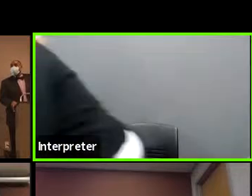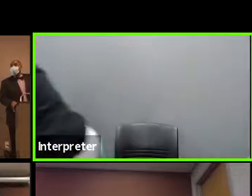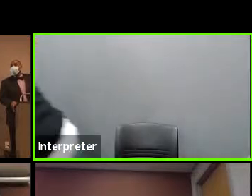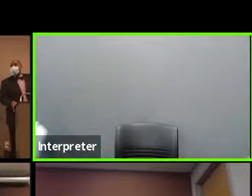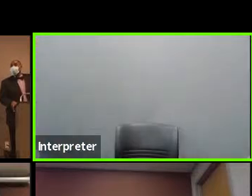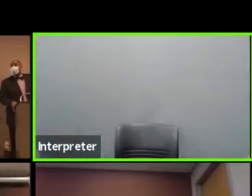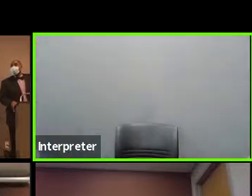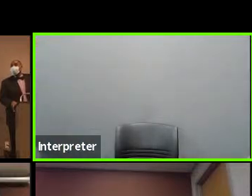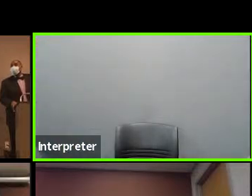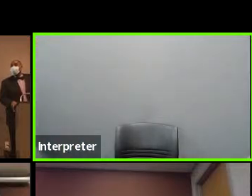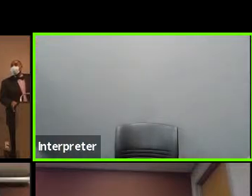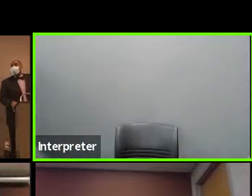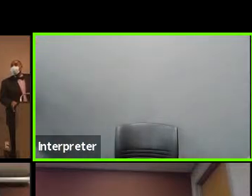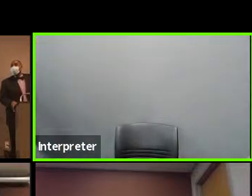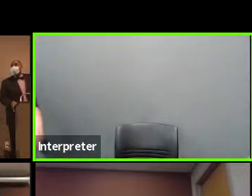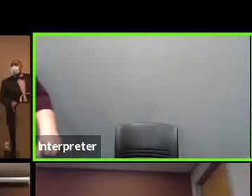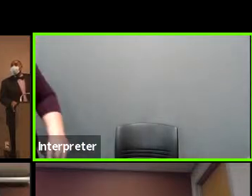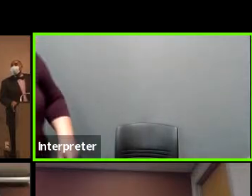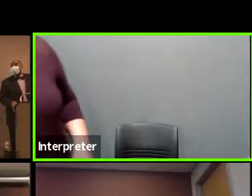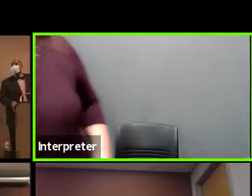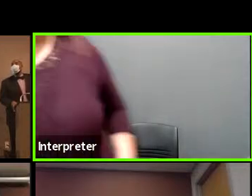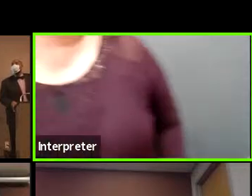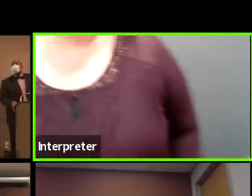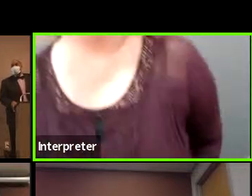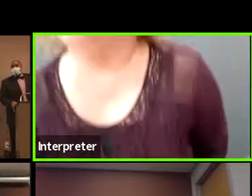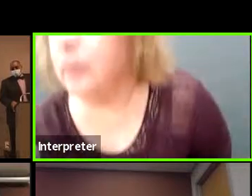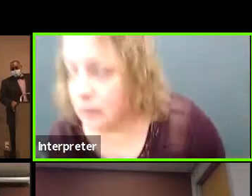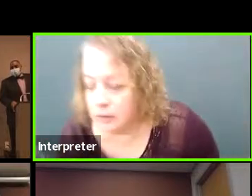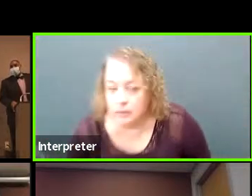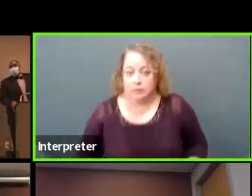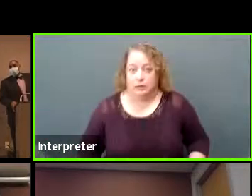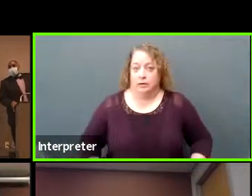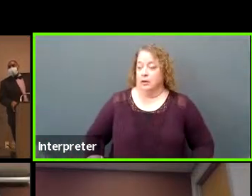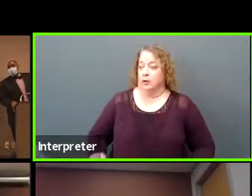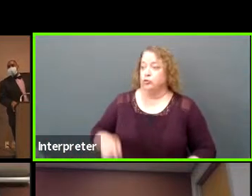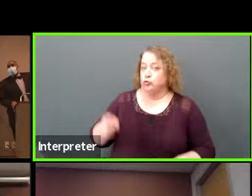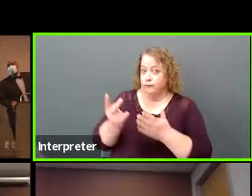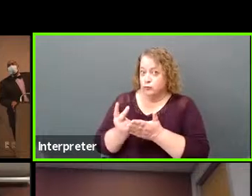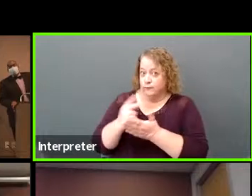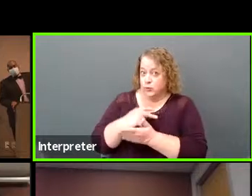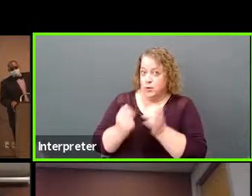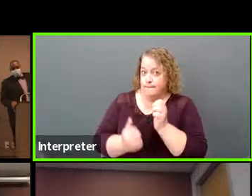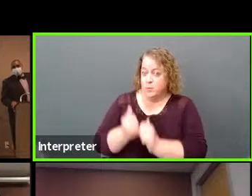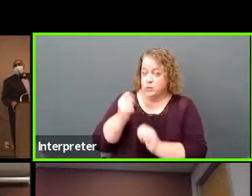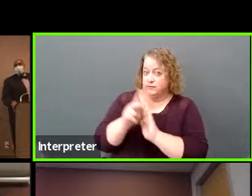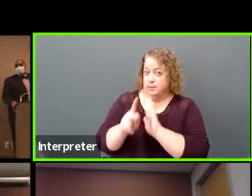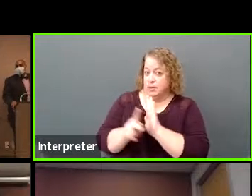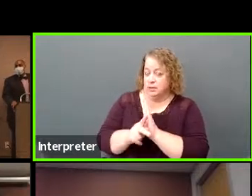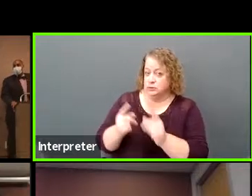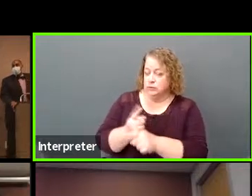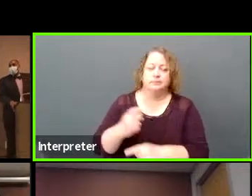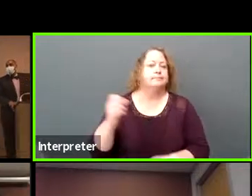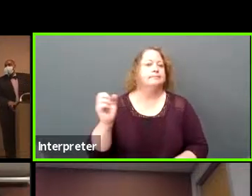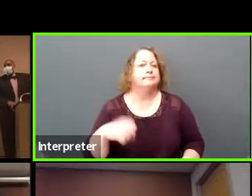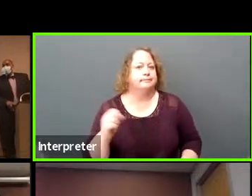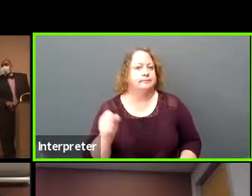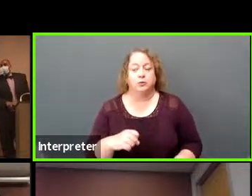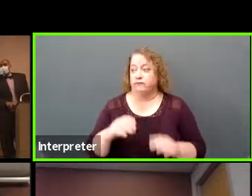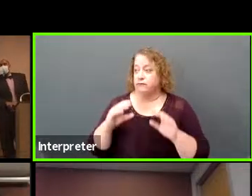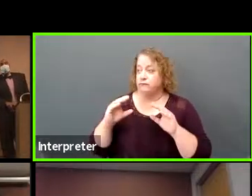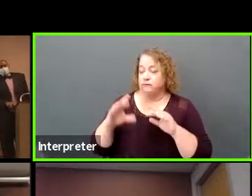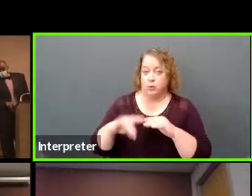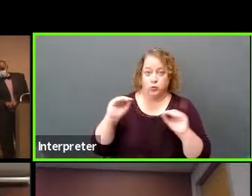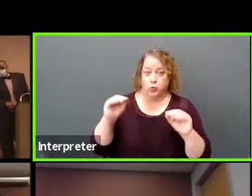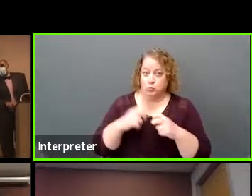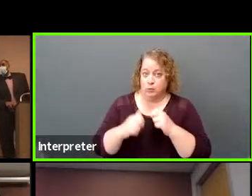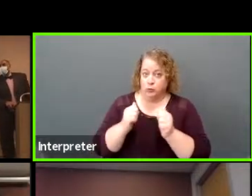And Dr. Macklin, you have reviewed most of the policies. Yes, You're in the regulations now, but you Yes. don't find any issues with the